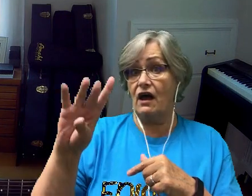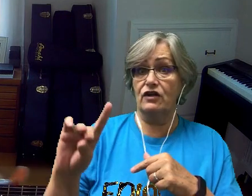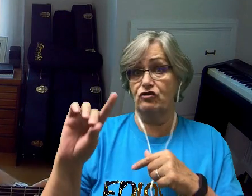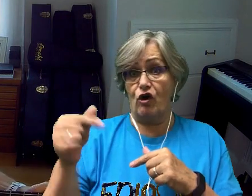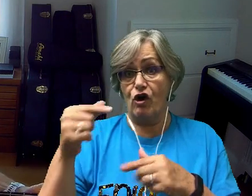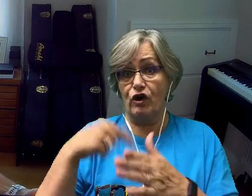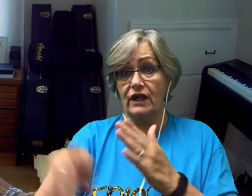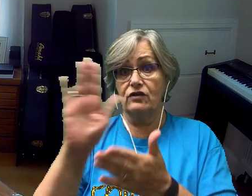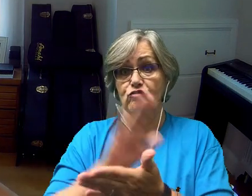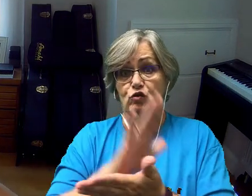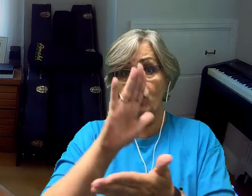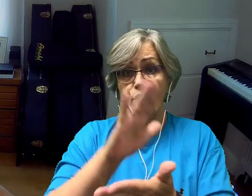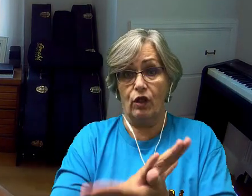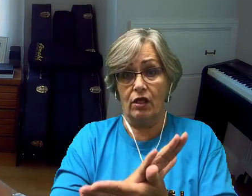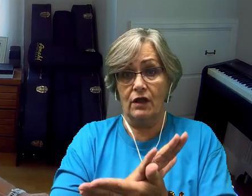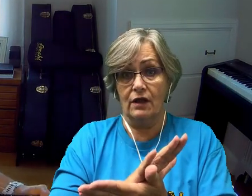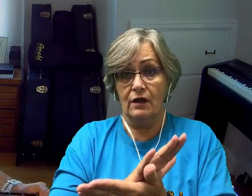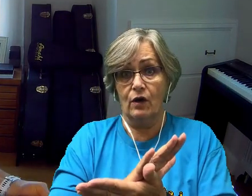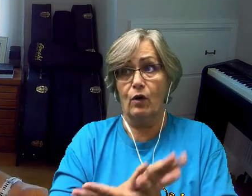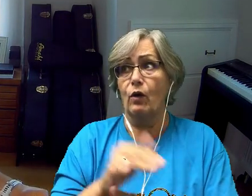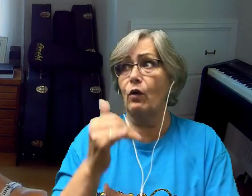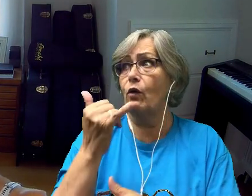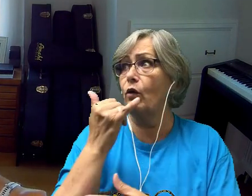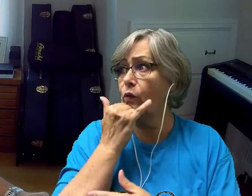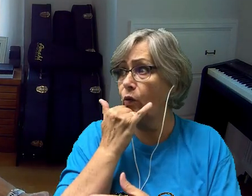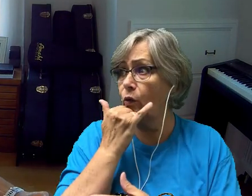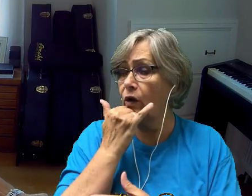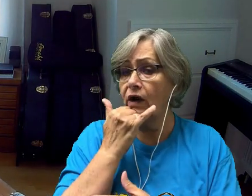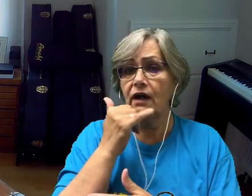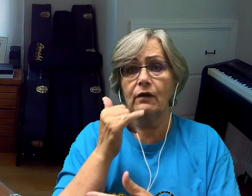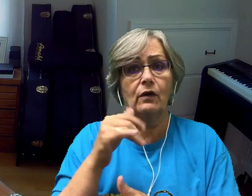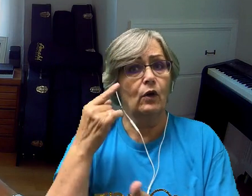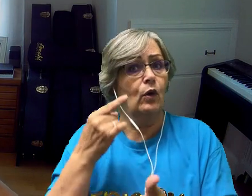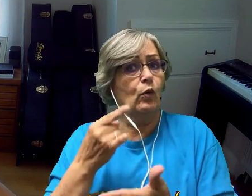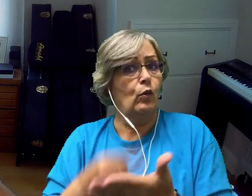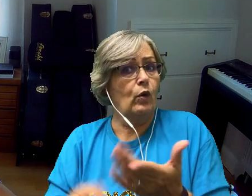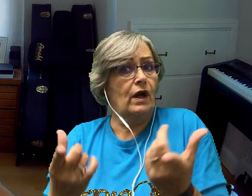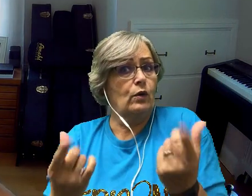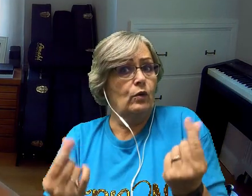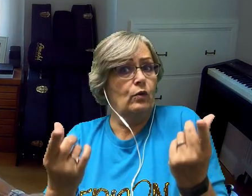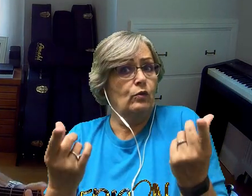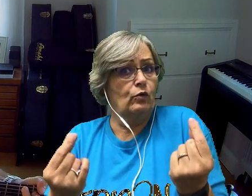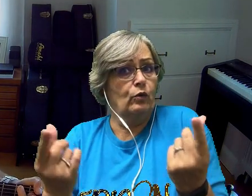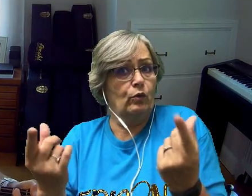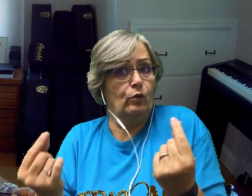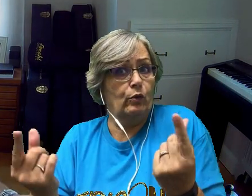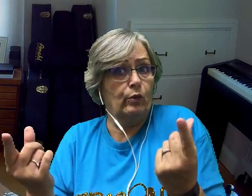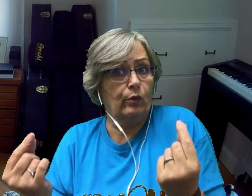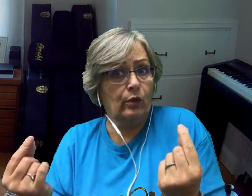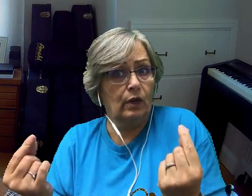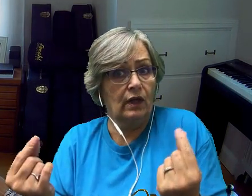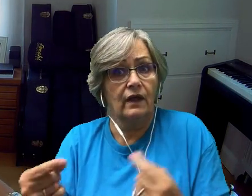There's a dog in school. Oh, no, what are we going to